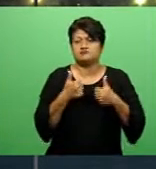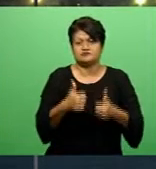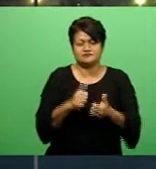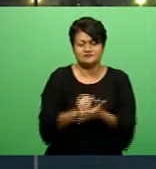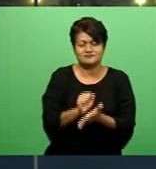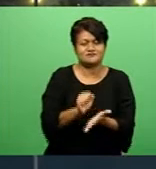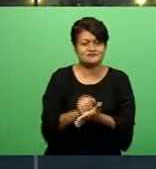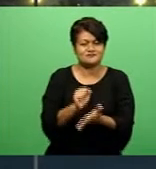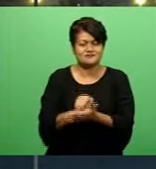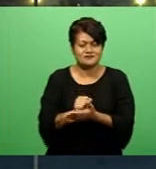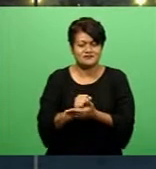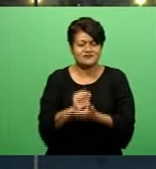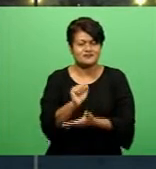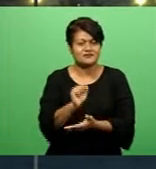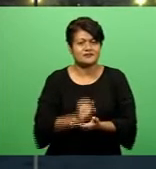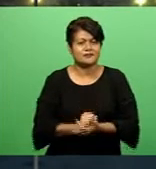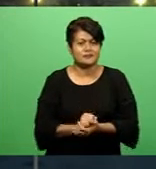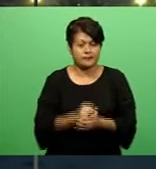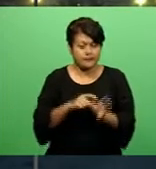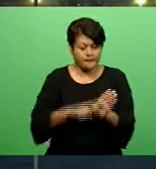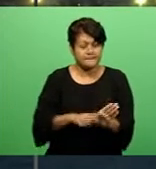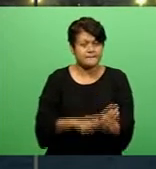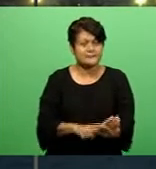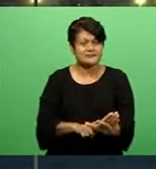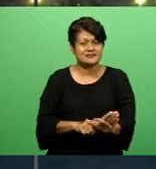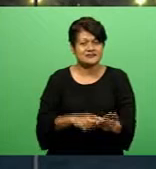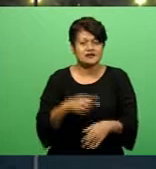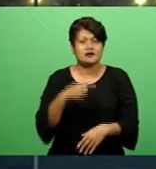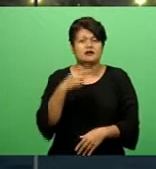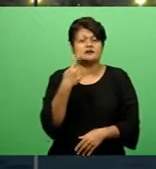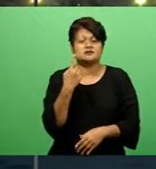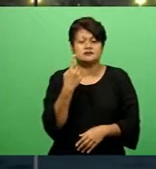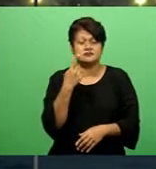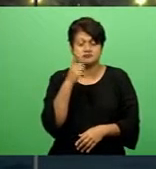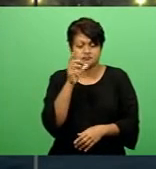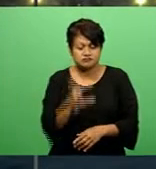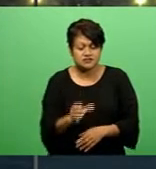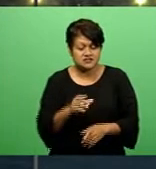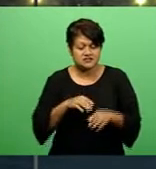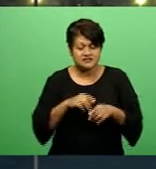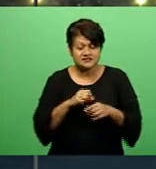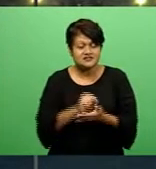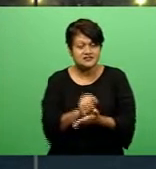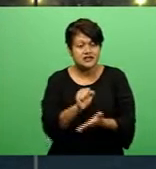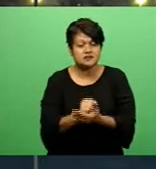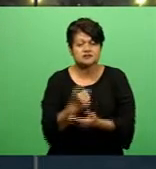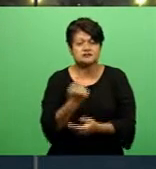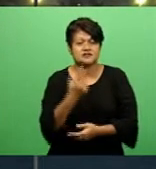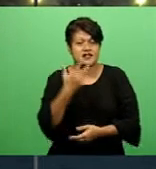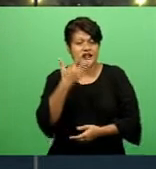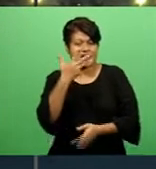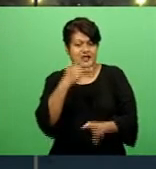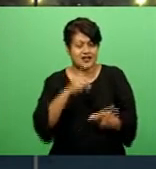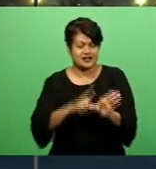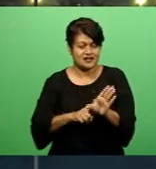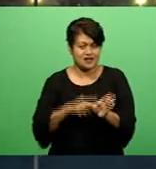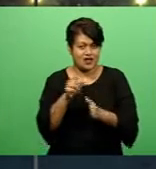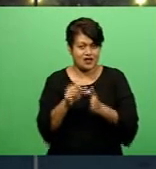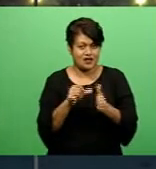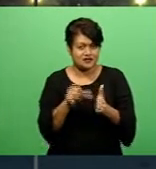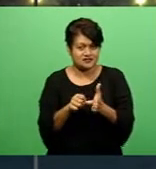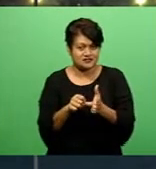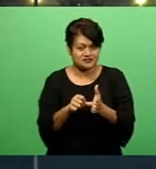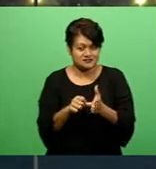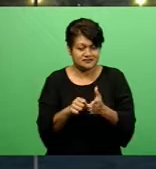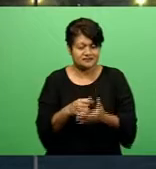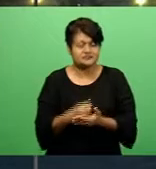public. The youngest vendor, a 9-year-old, caught the attention of many at the event today as she used the